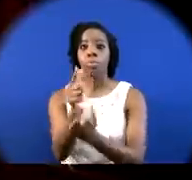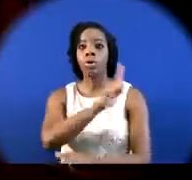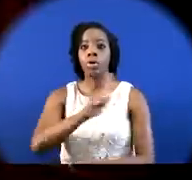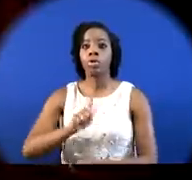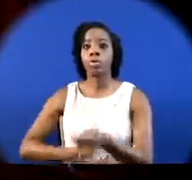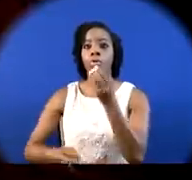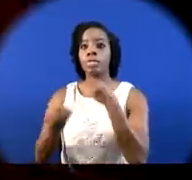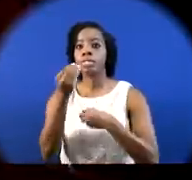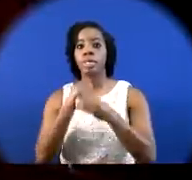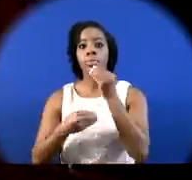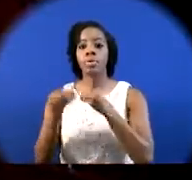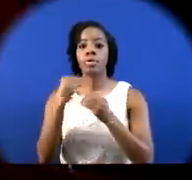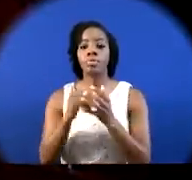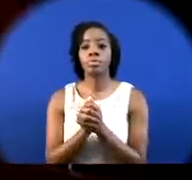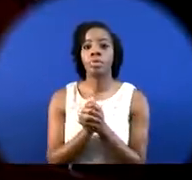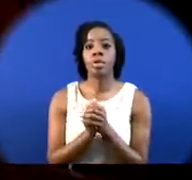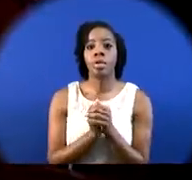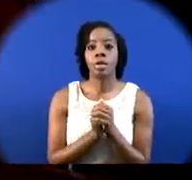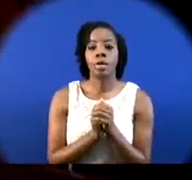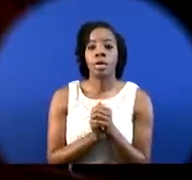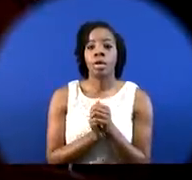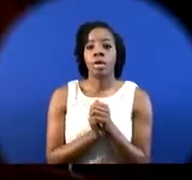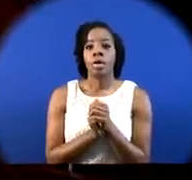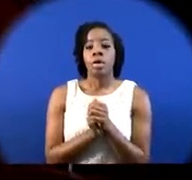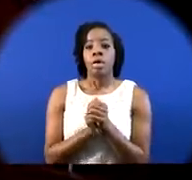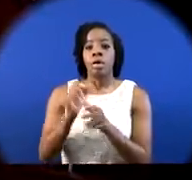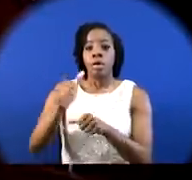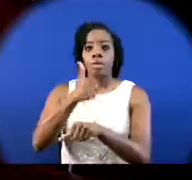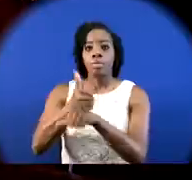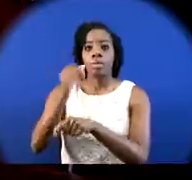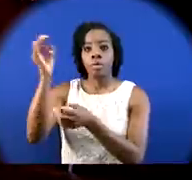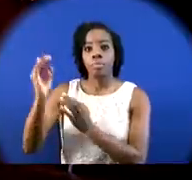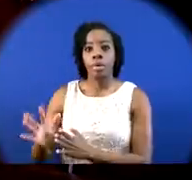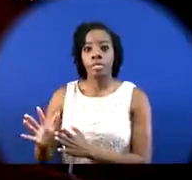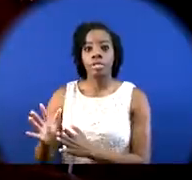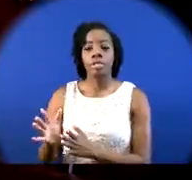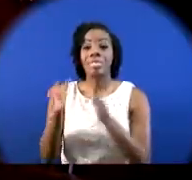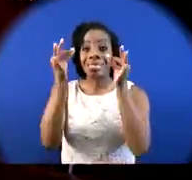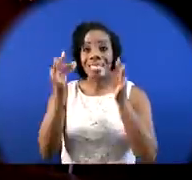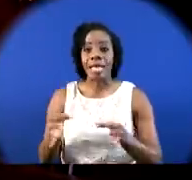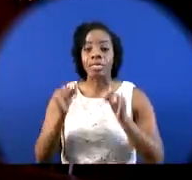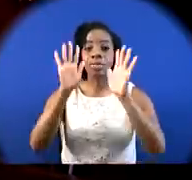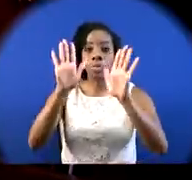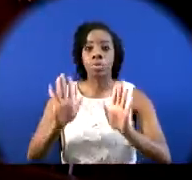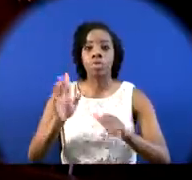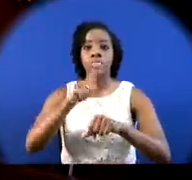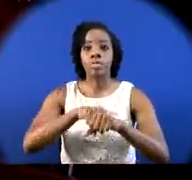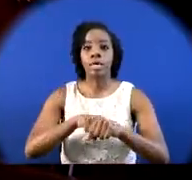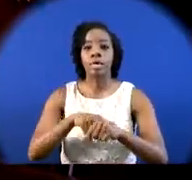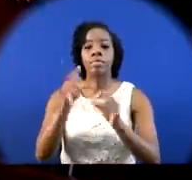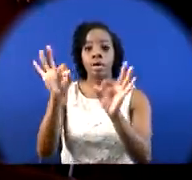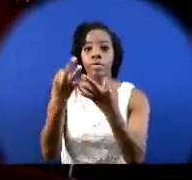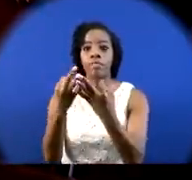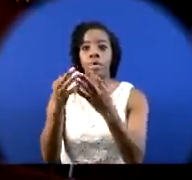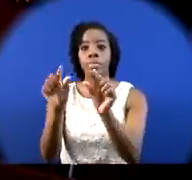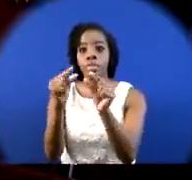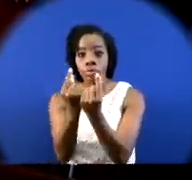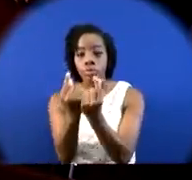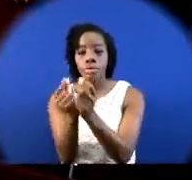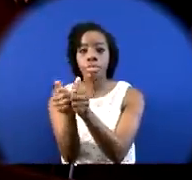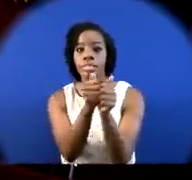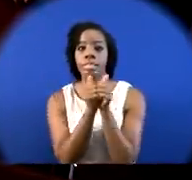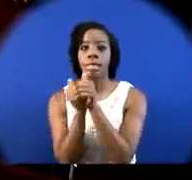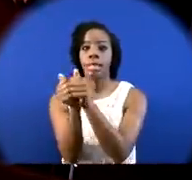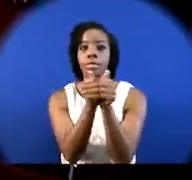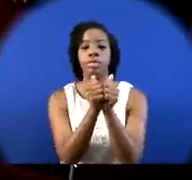our founding pastor instituted this opportunity for our family groups to get together and simply focus on what the Lord Jesus did in the